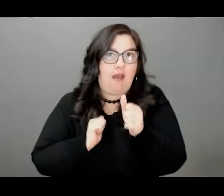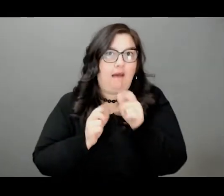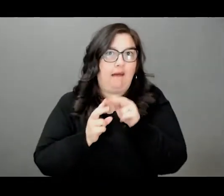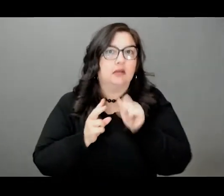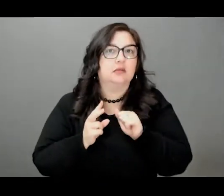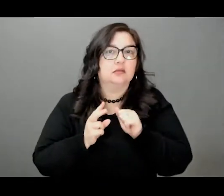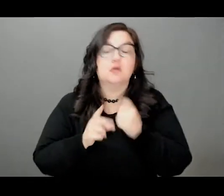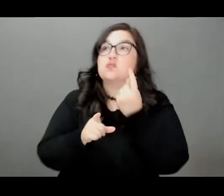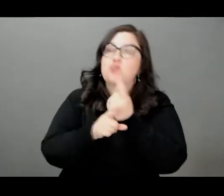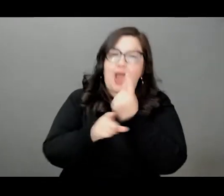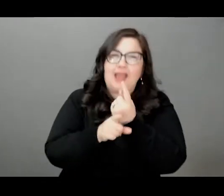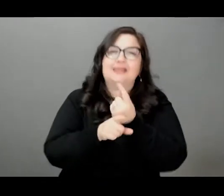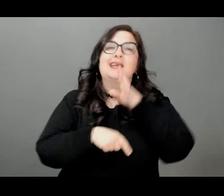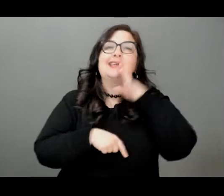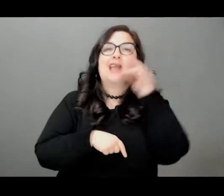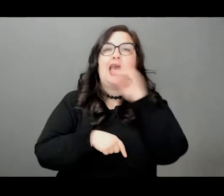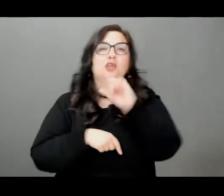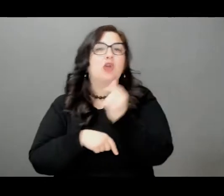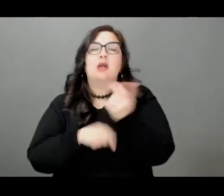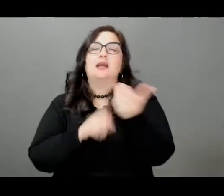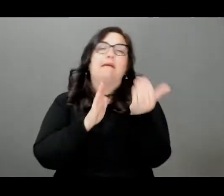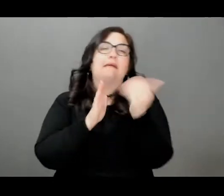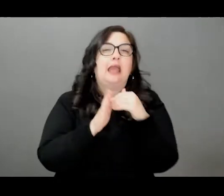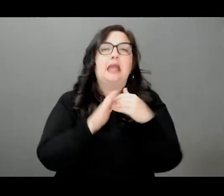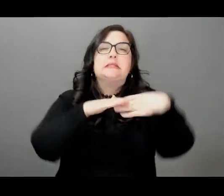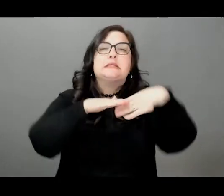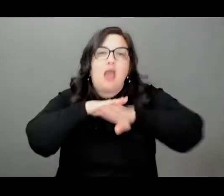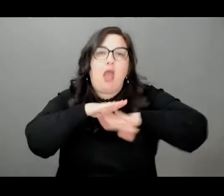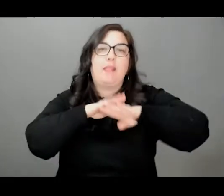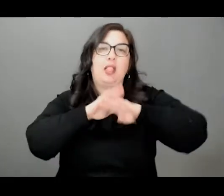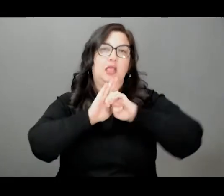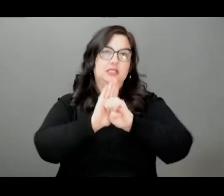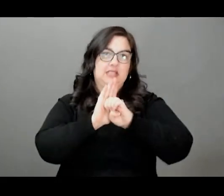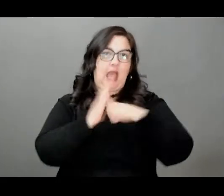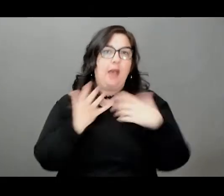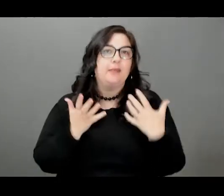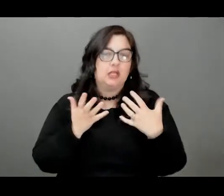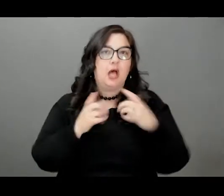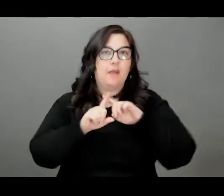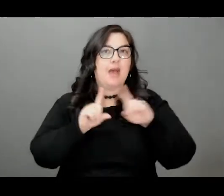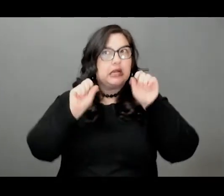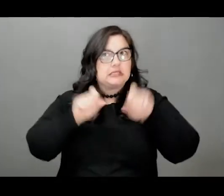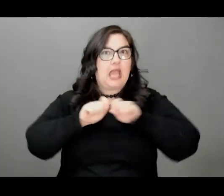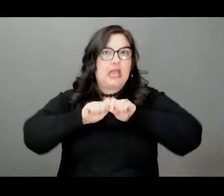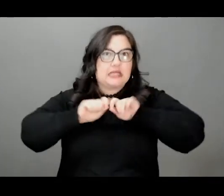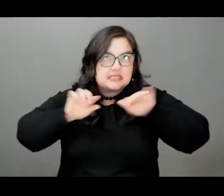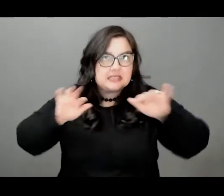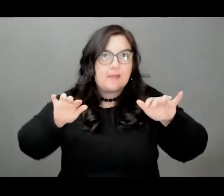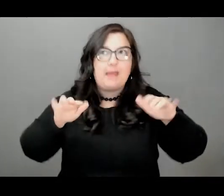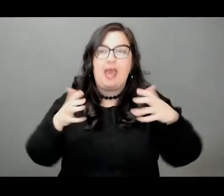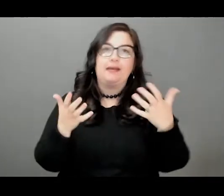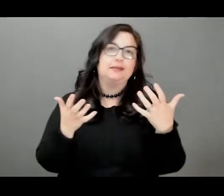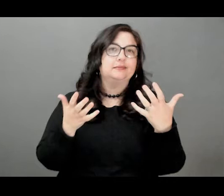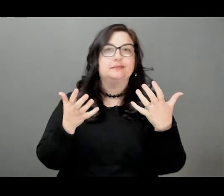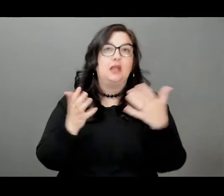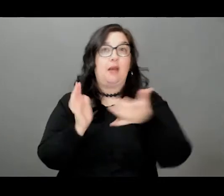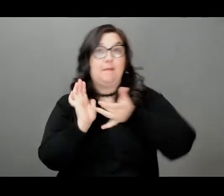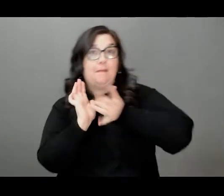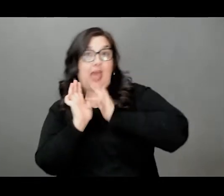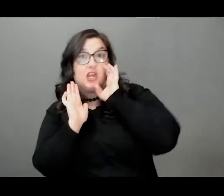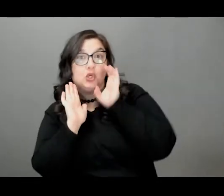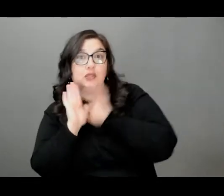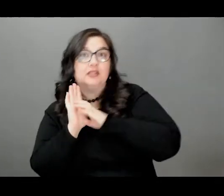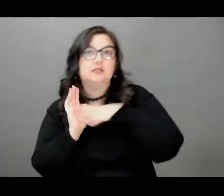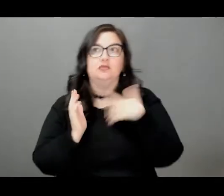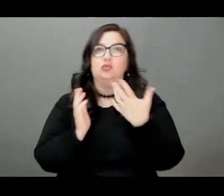this is neither a yeah. dog nor a cat. No, absolutely. You are right. Like cat and dog is just a simplistic example, right? But the data labeling applications